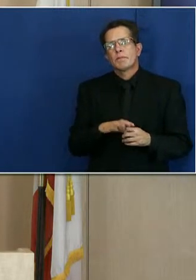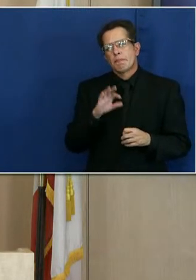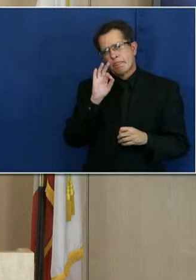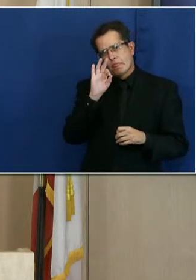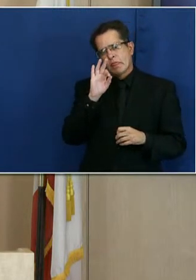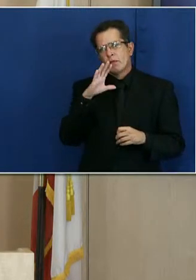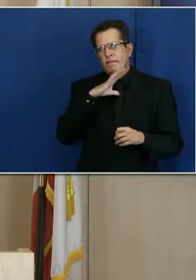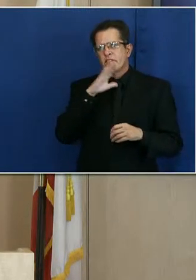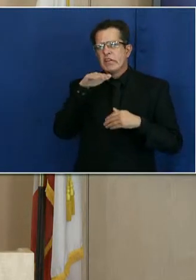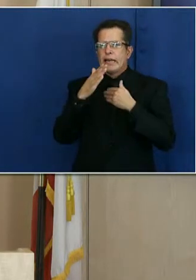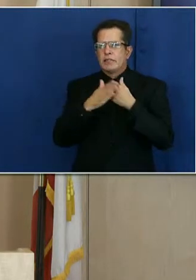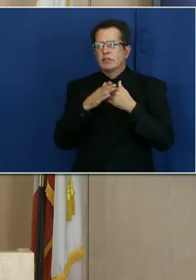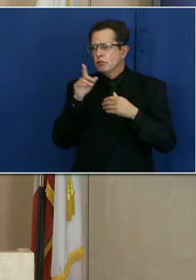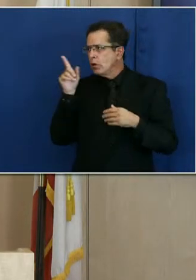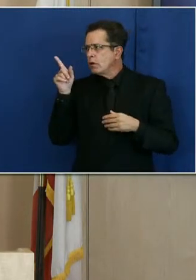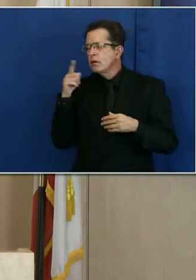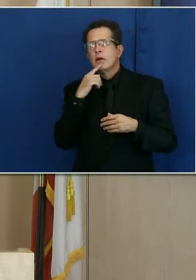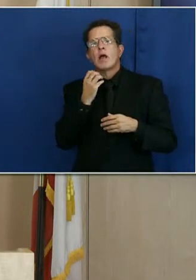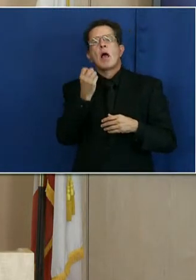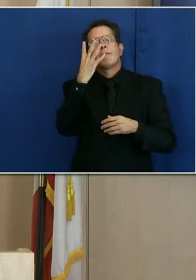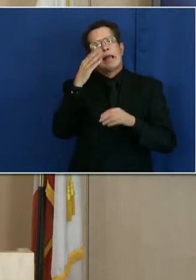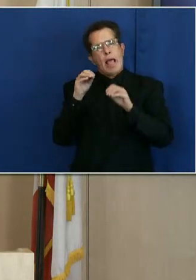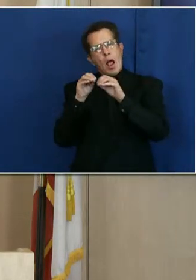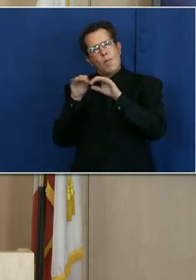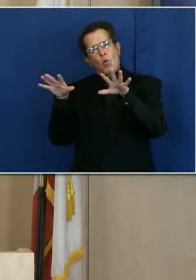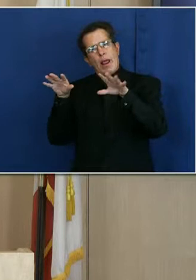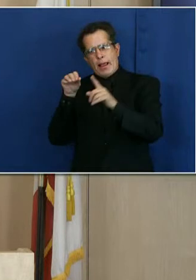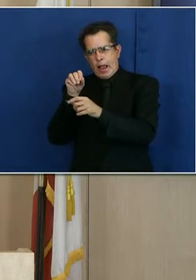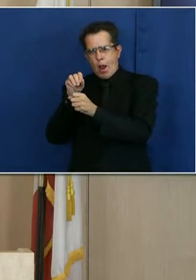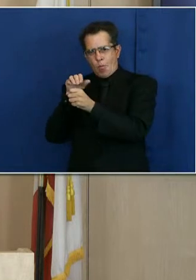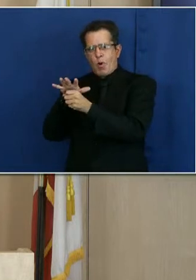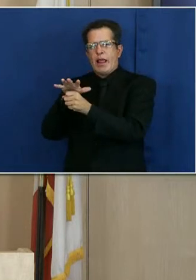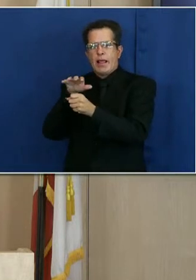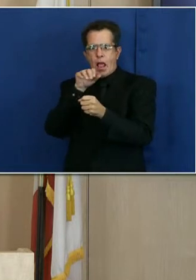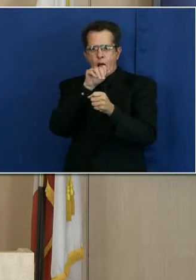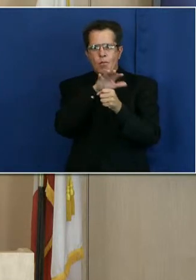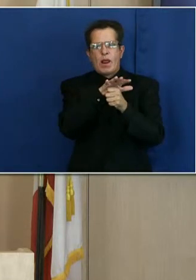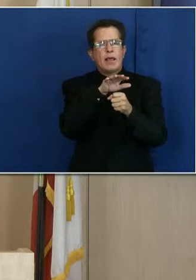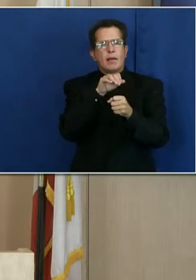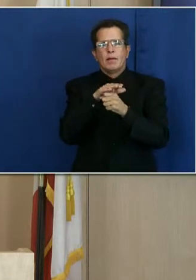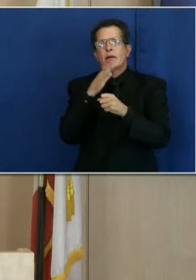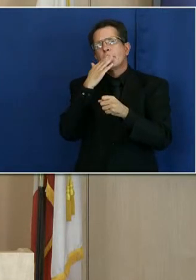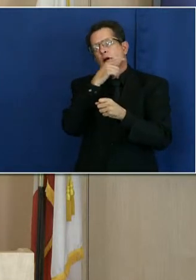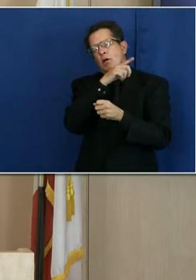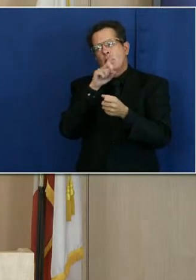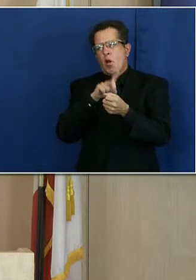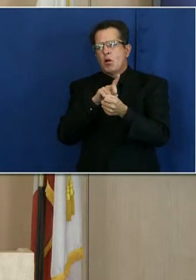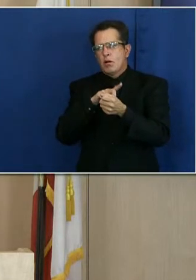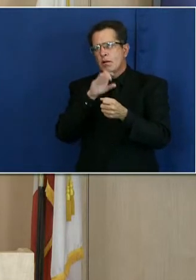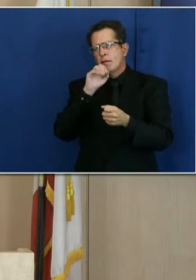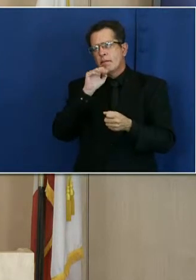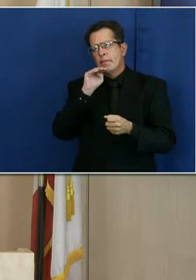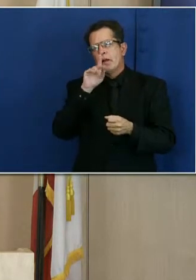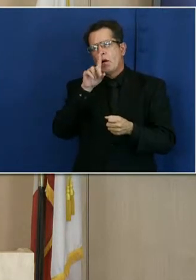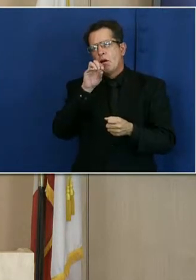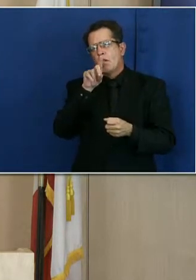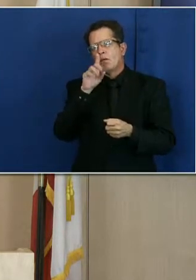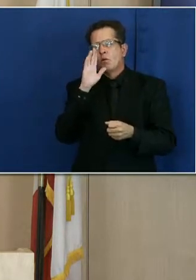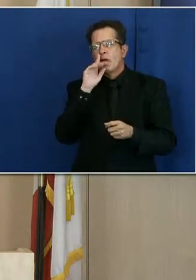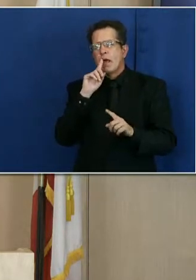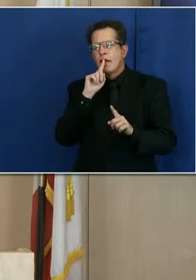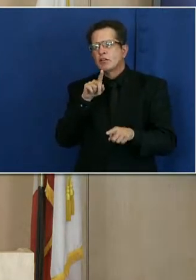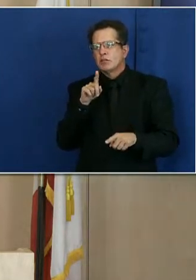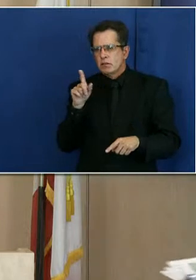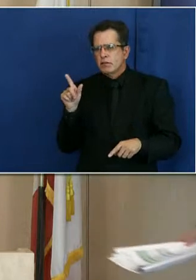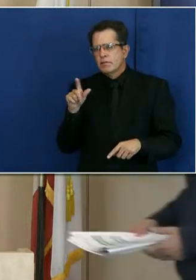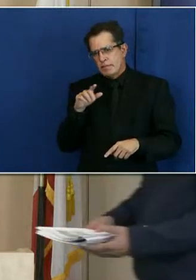This next question deals with the number of outbreaks, and I'm going to ask Dr. McDonald if he would come up and respond. This one is from Elliot with